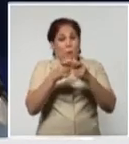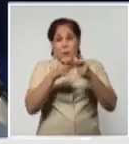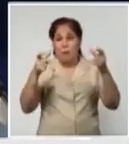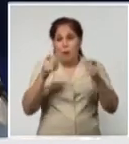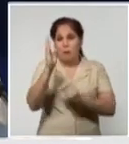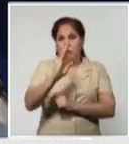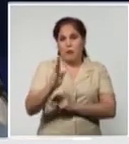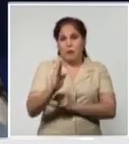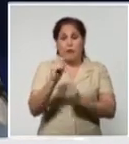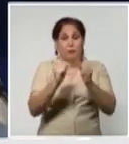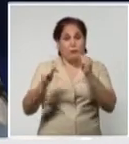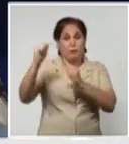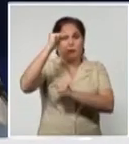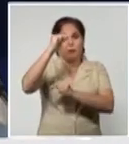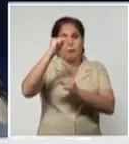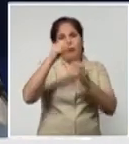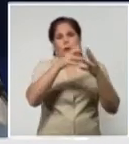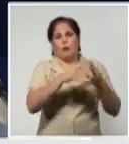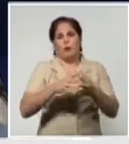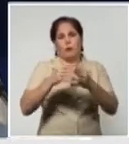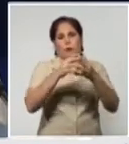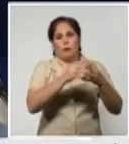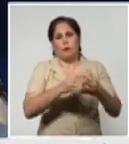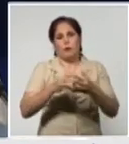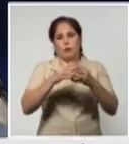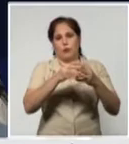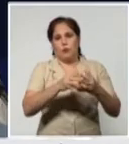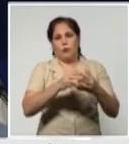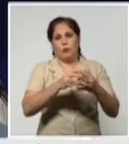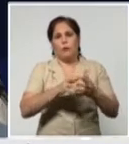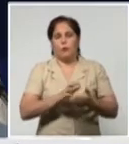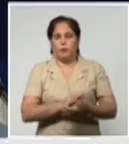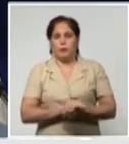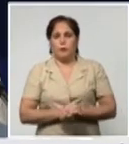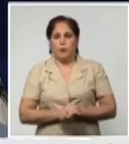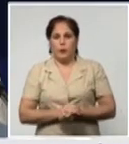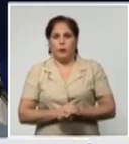in the world by the United States of America.